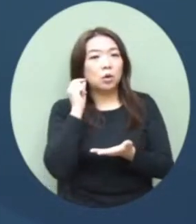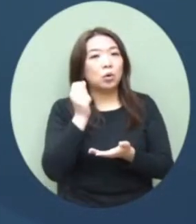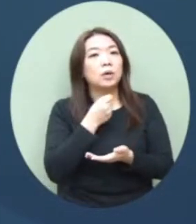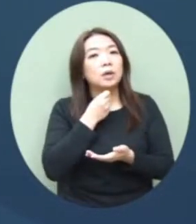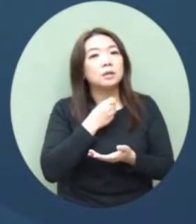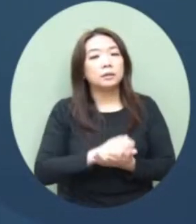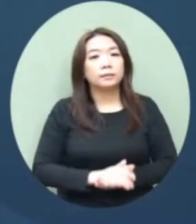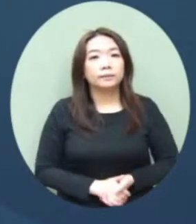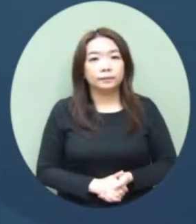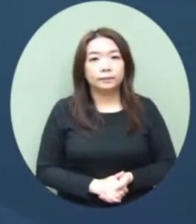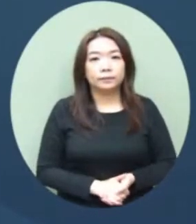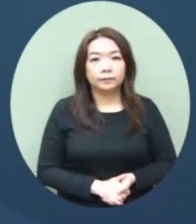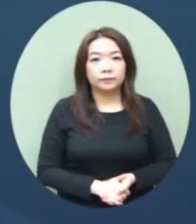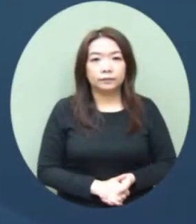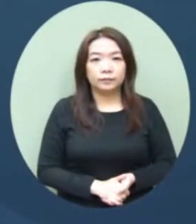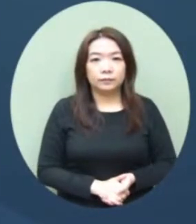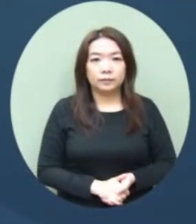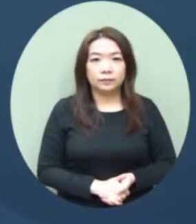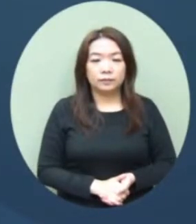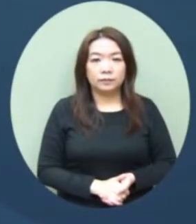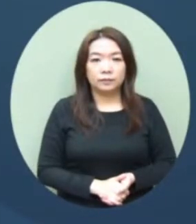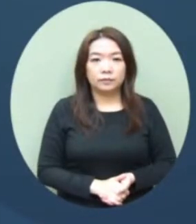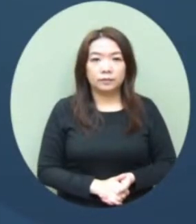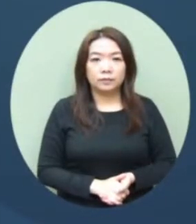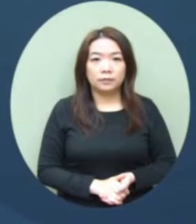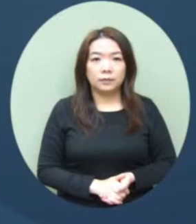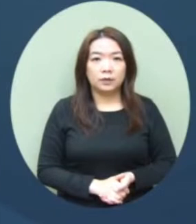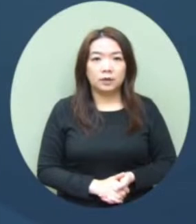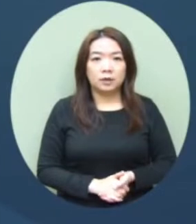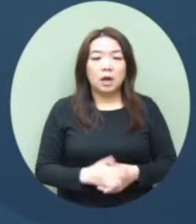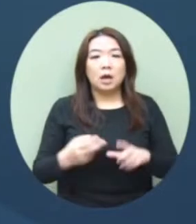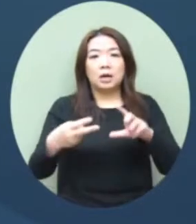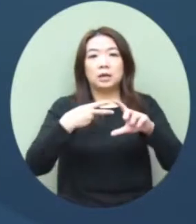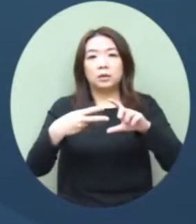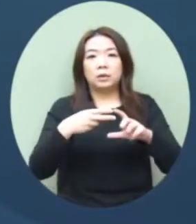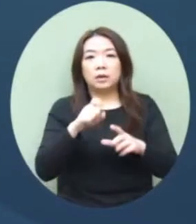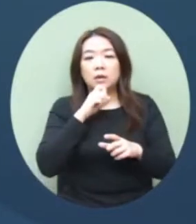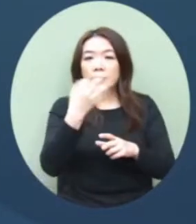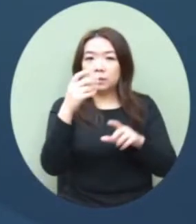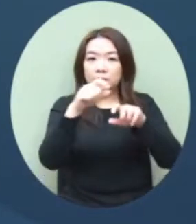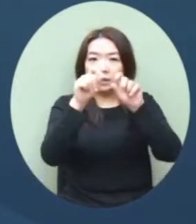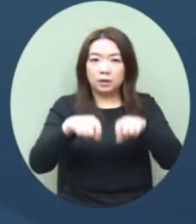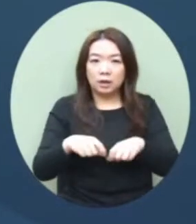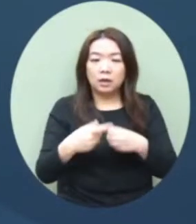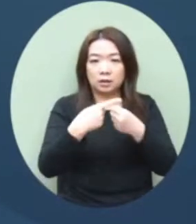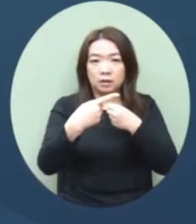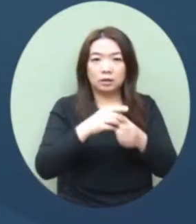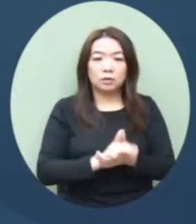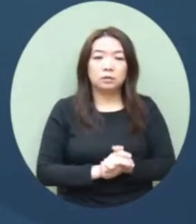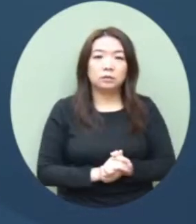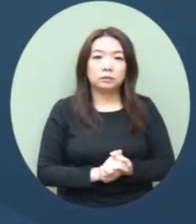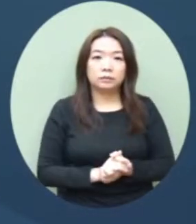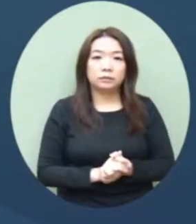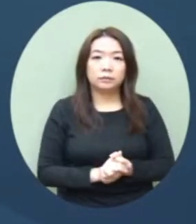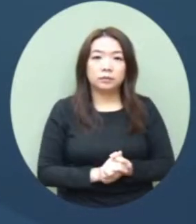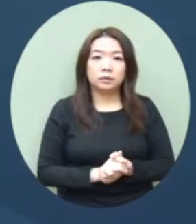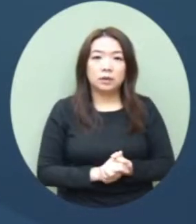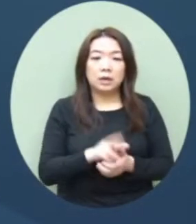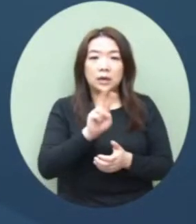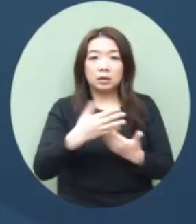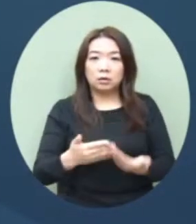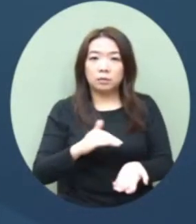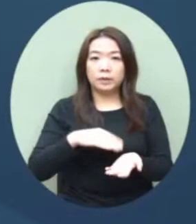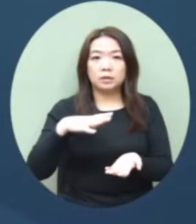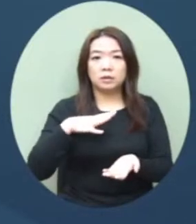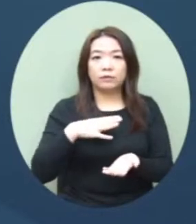from each. The reporter in the front. I'm from TVB. Good morning, Mrs. Lam. I've got three questions.